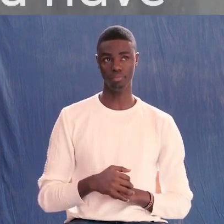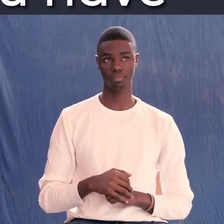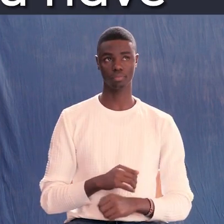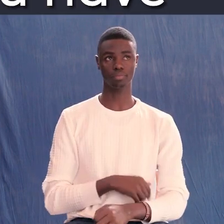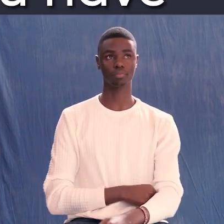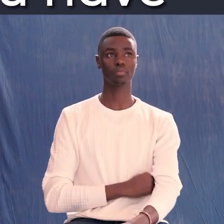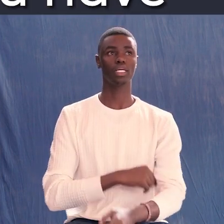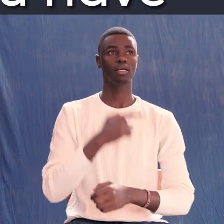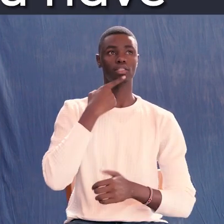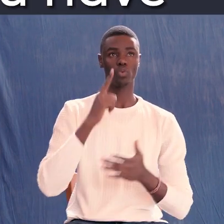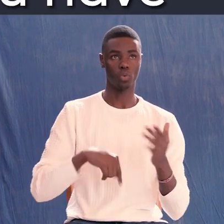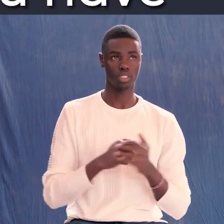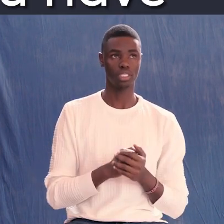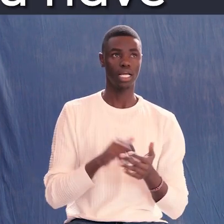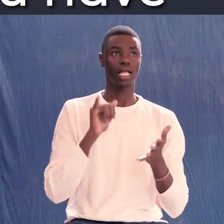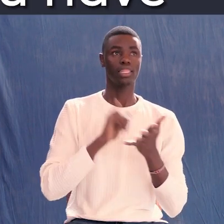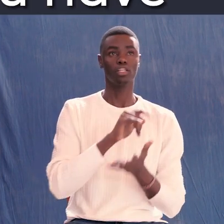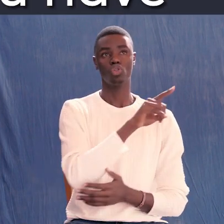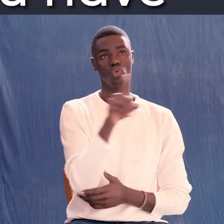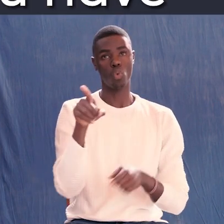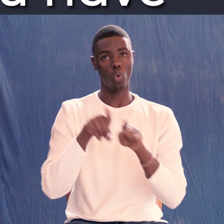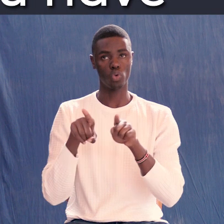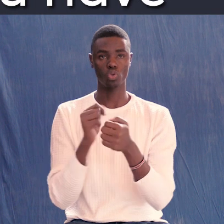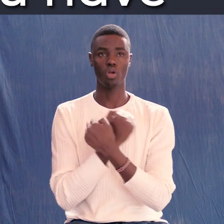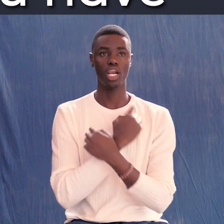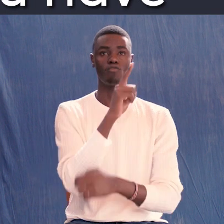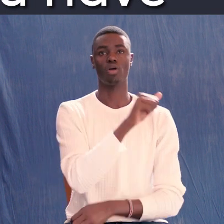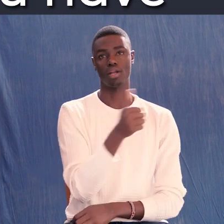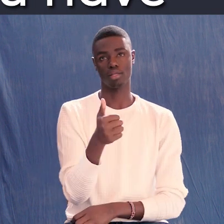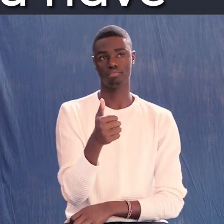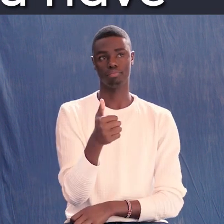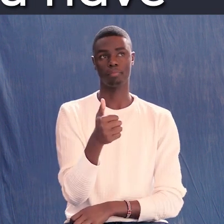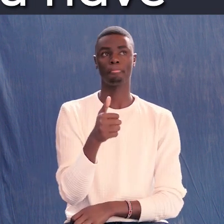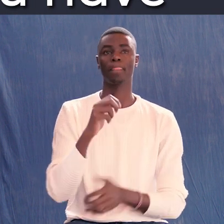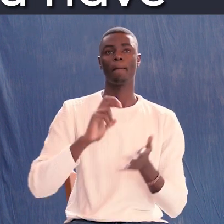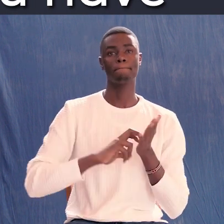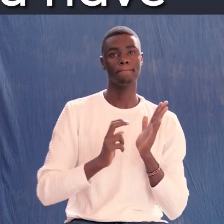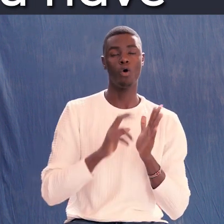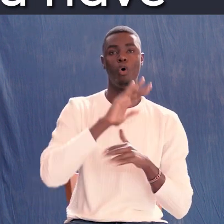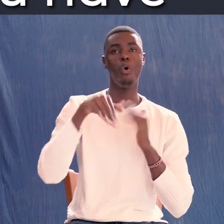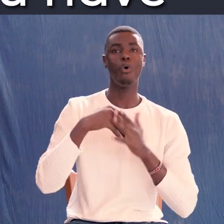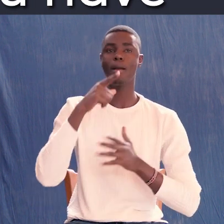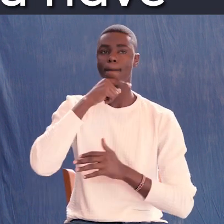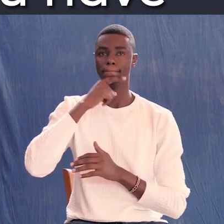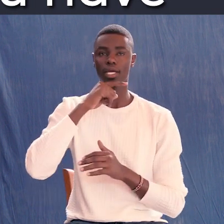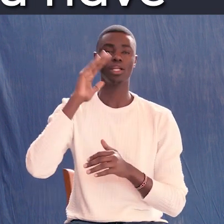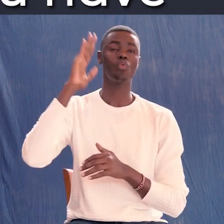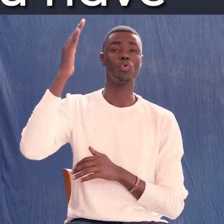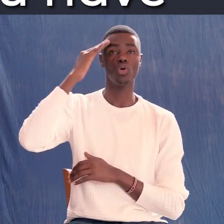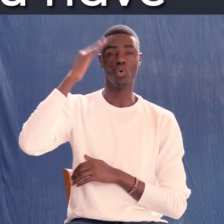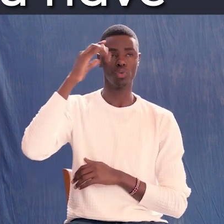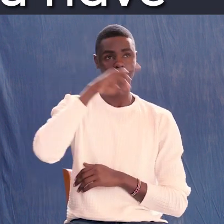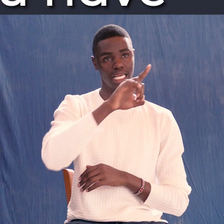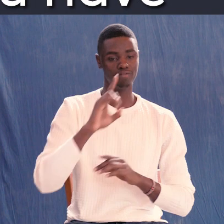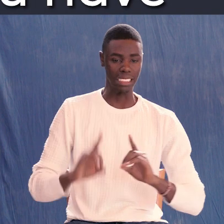And he says, That you also love one another. By this man, all men will know that you are my disciples.